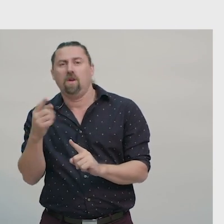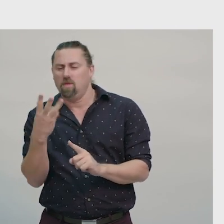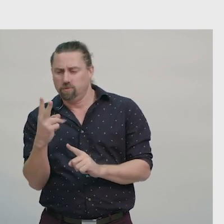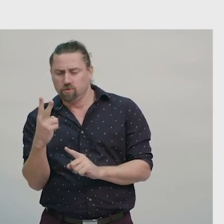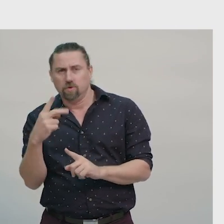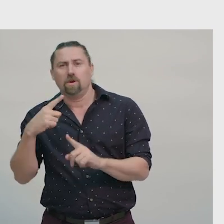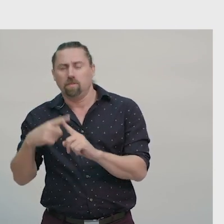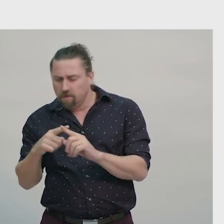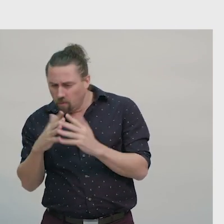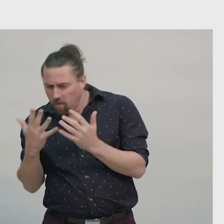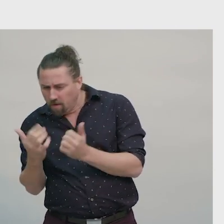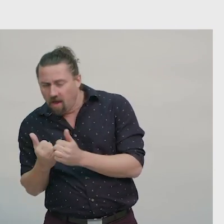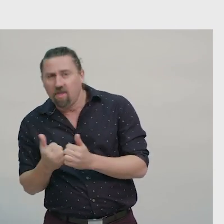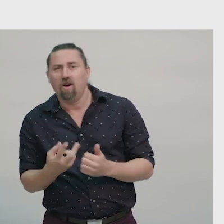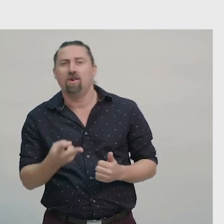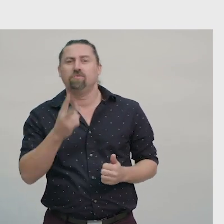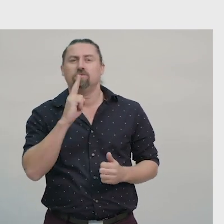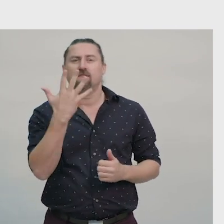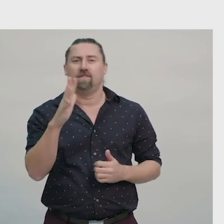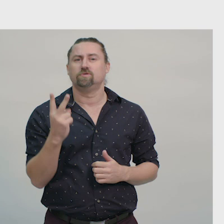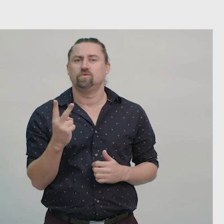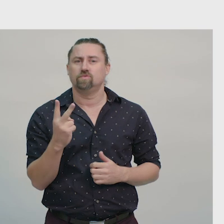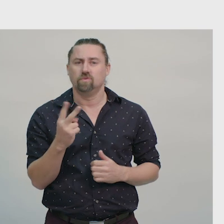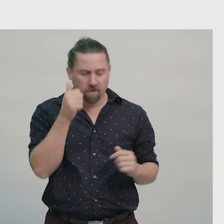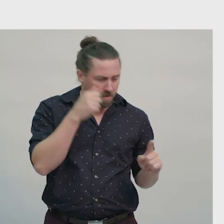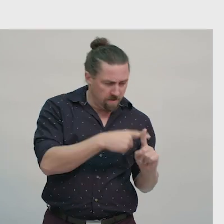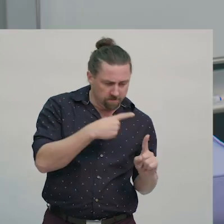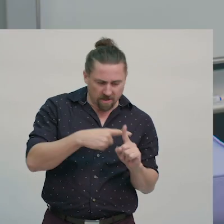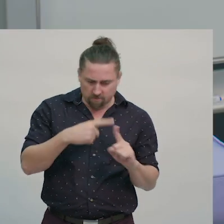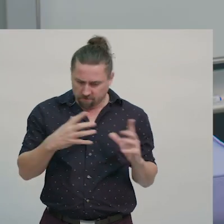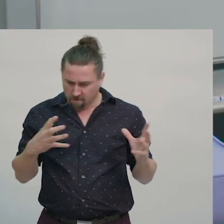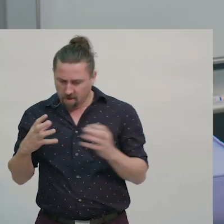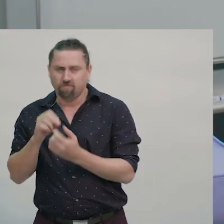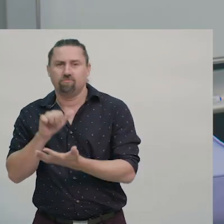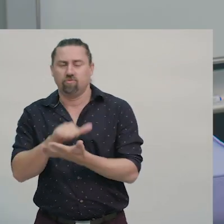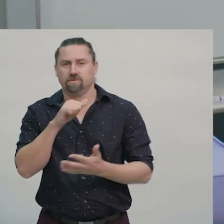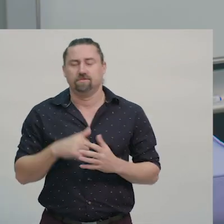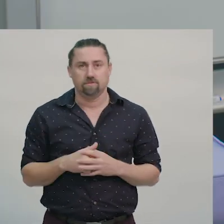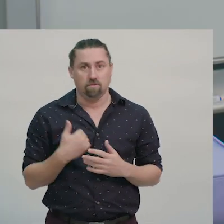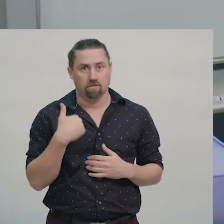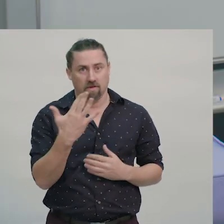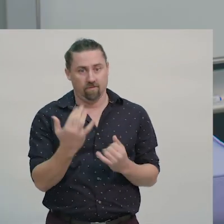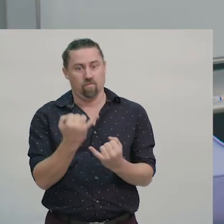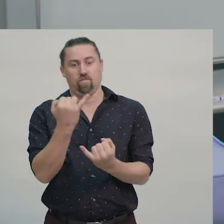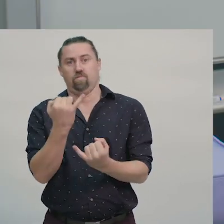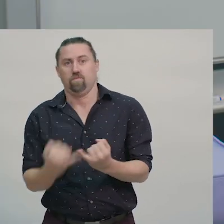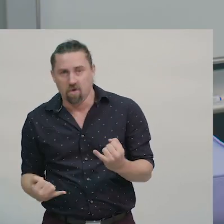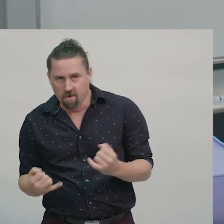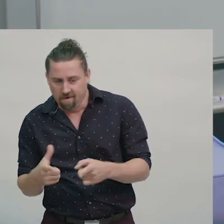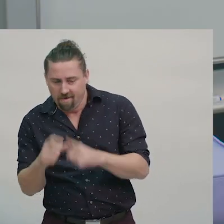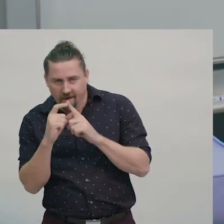32 is 252. Okay, let's really test ourselves to make sure we can apply the area